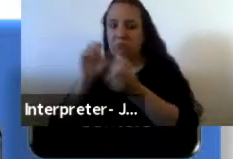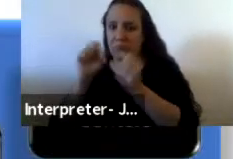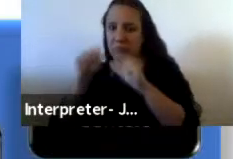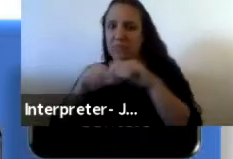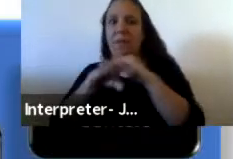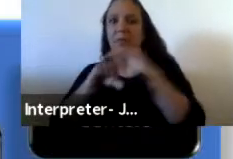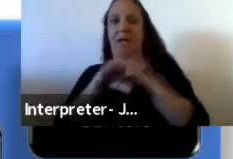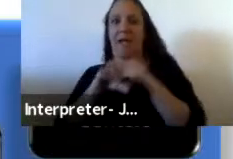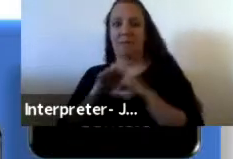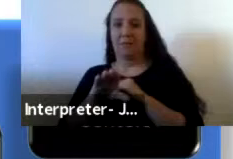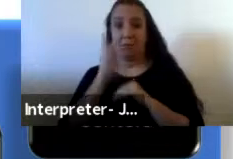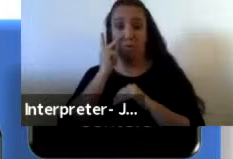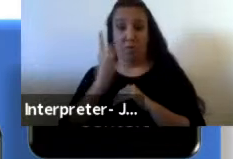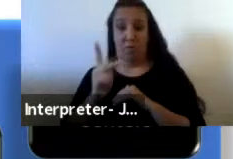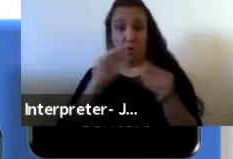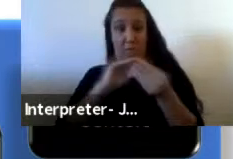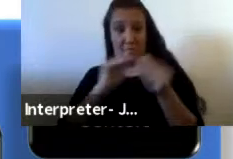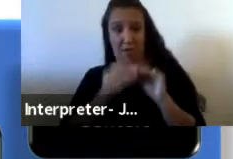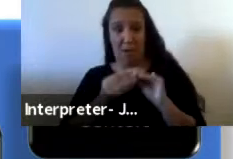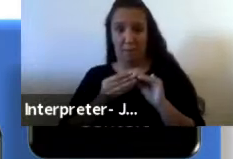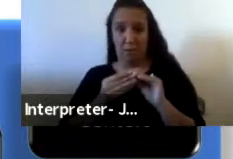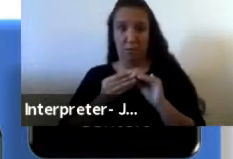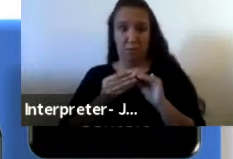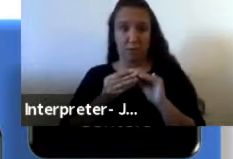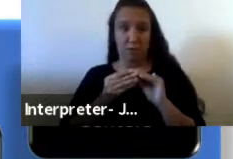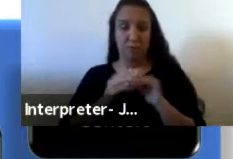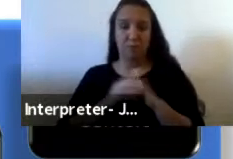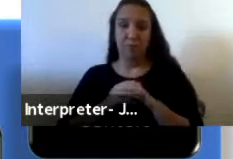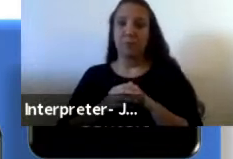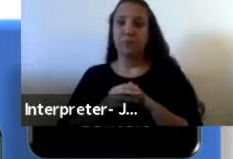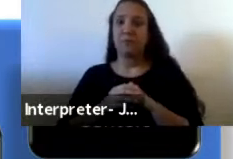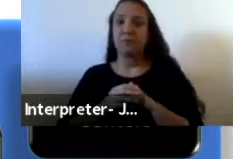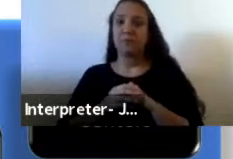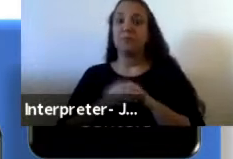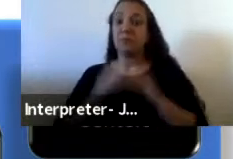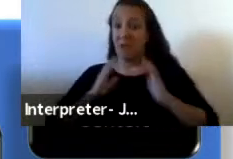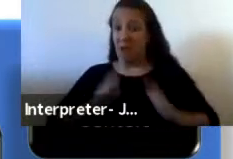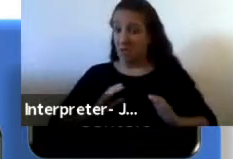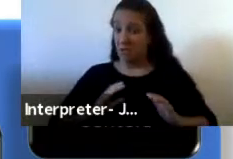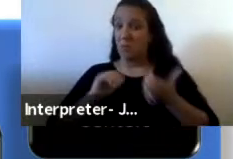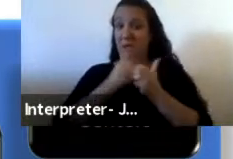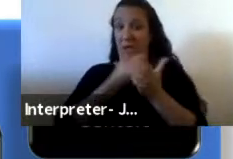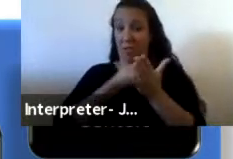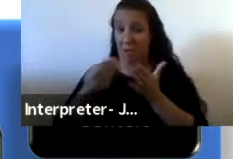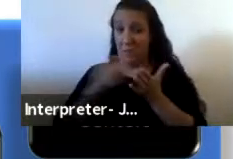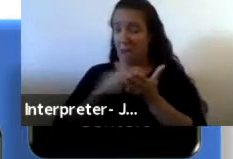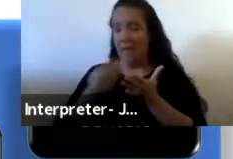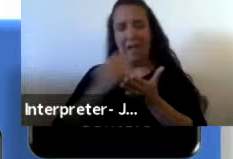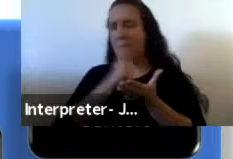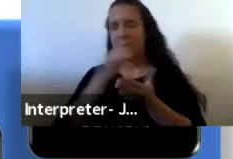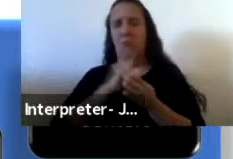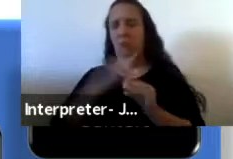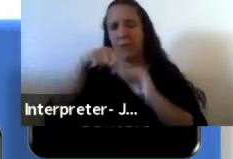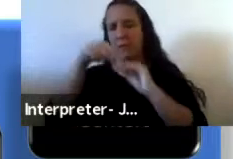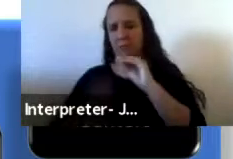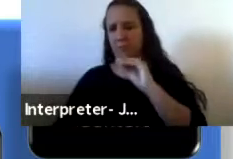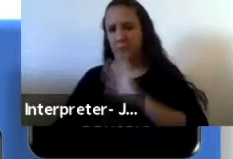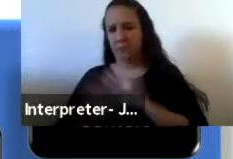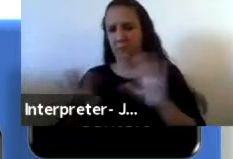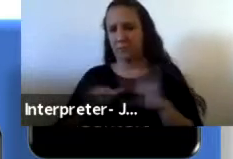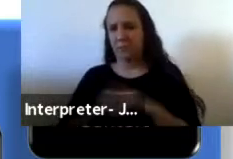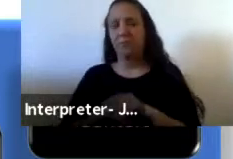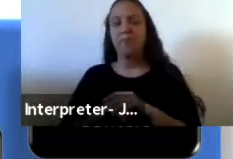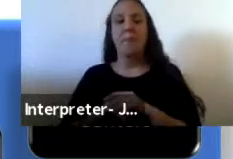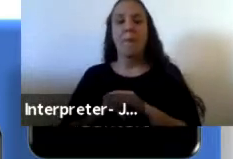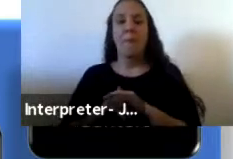if you look at all of the numbers there, or even the flow of this, the customers and how they buy and so forth. And once again, I'm not going to go into too much of this, but you